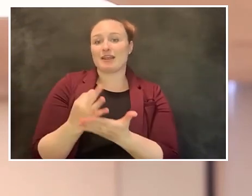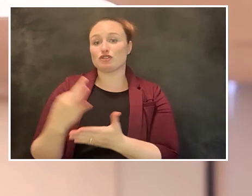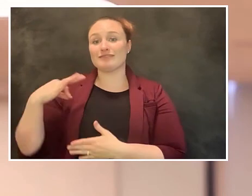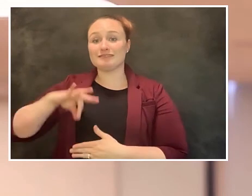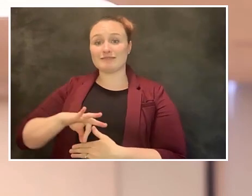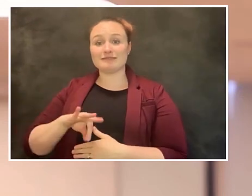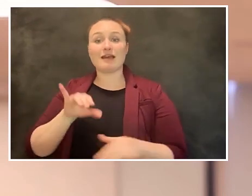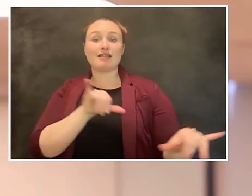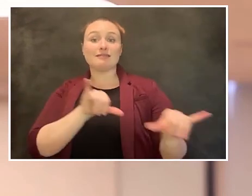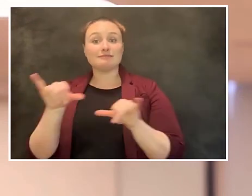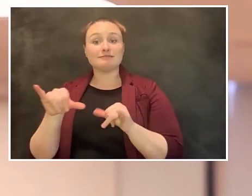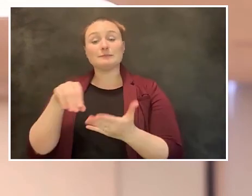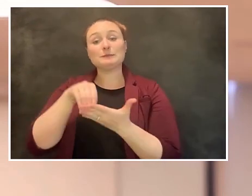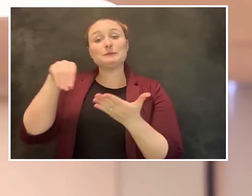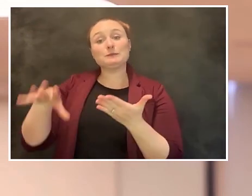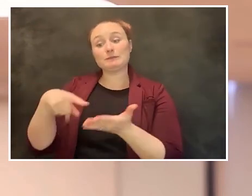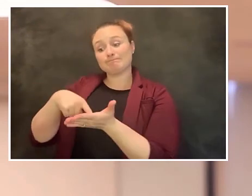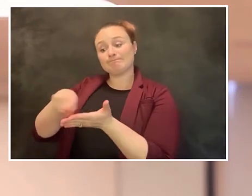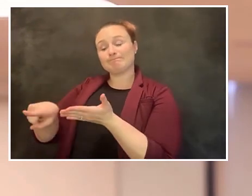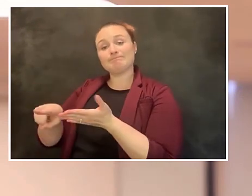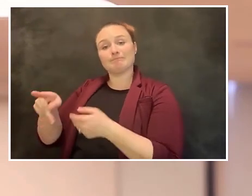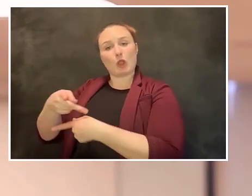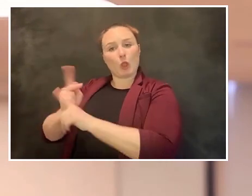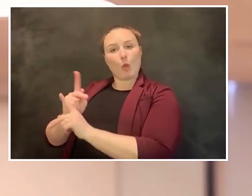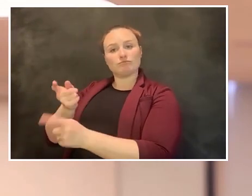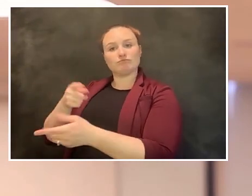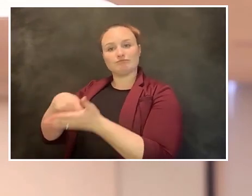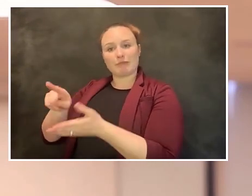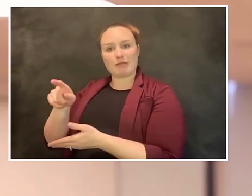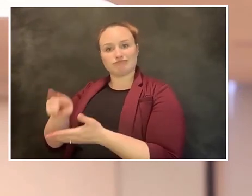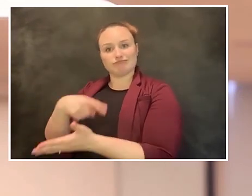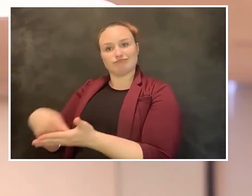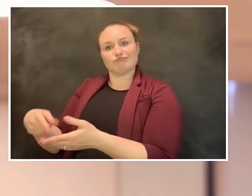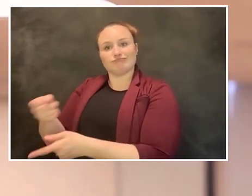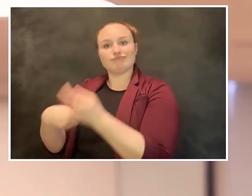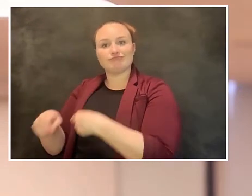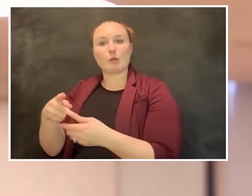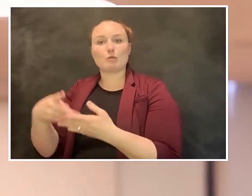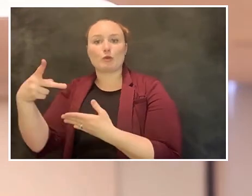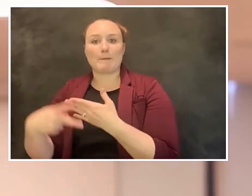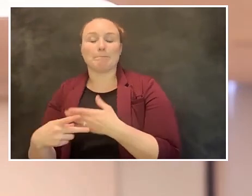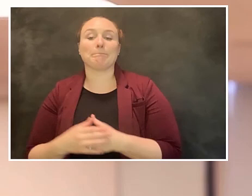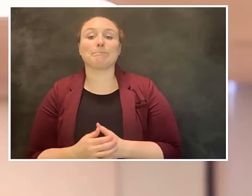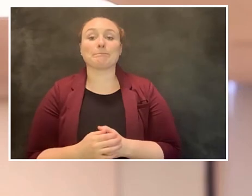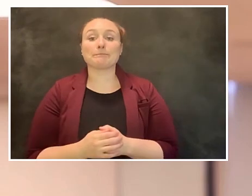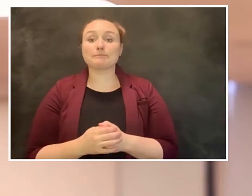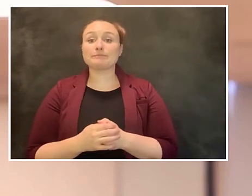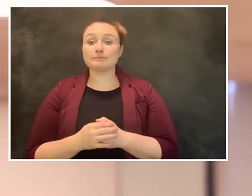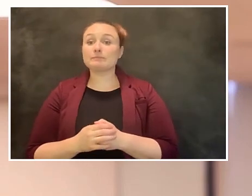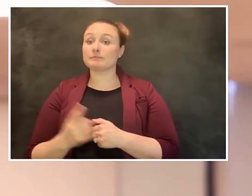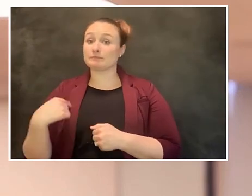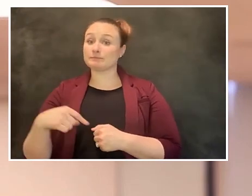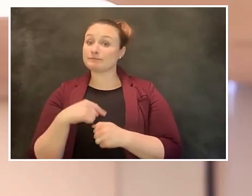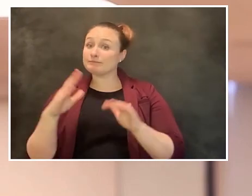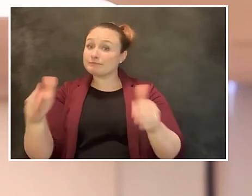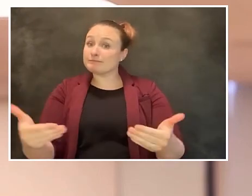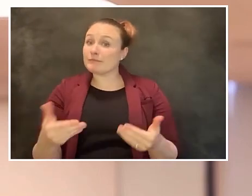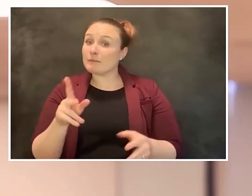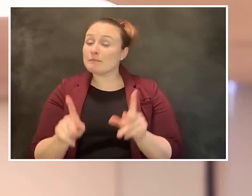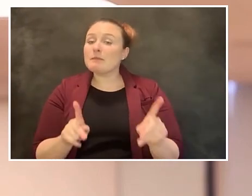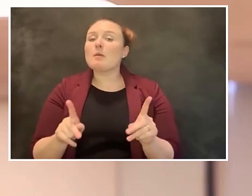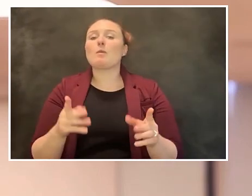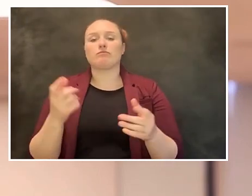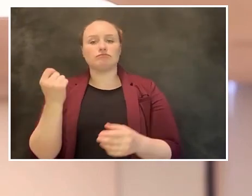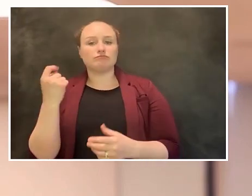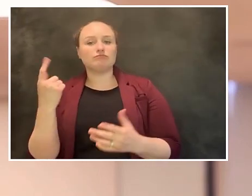programs as possible. When we bring people into our workforce, We also want to make sure that they have the tools they need